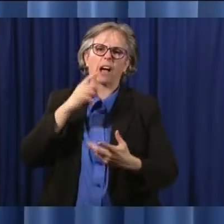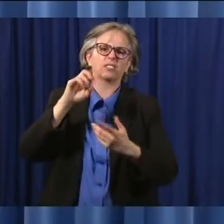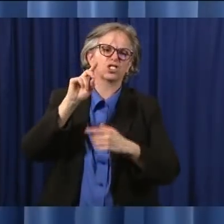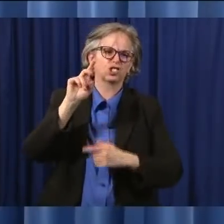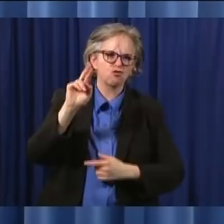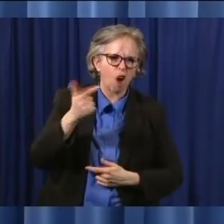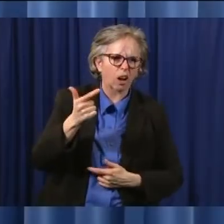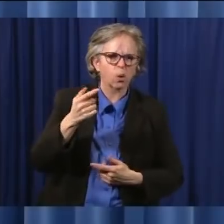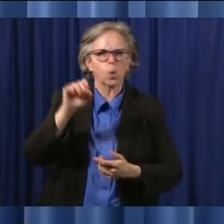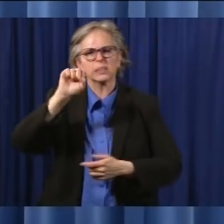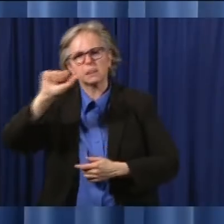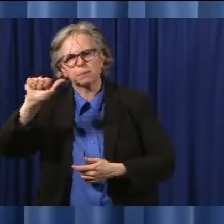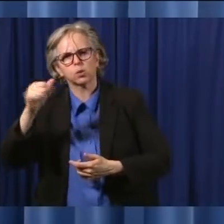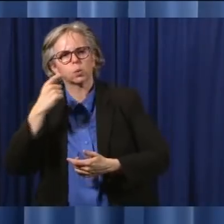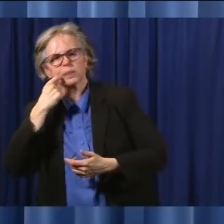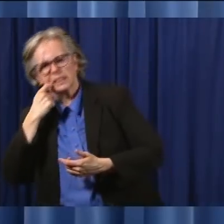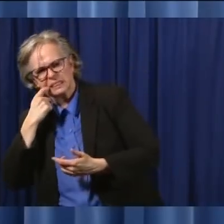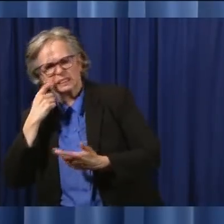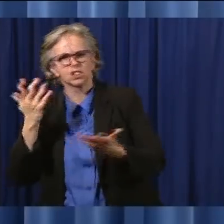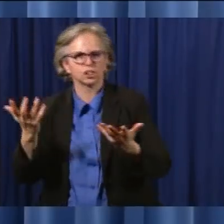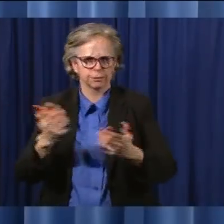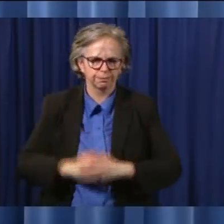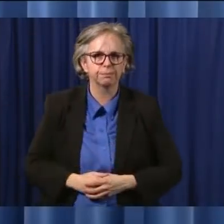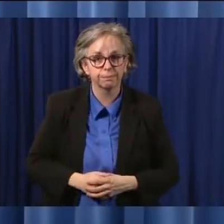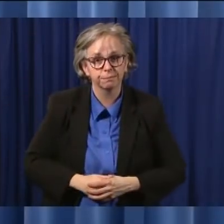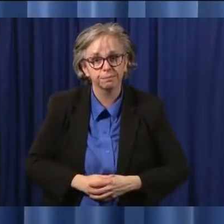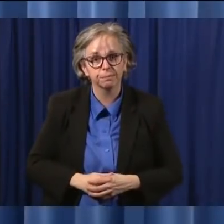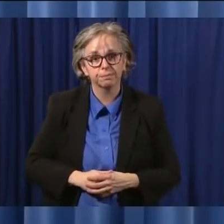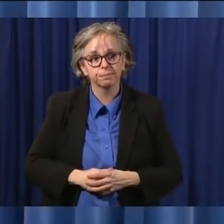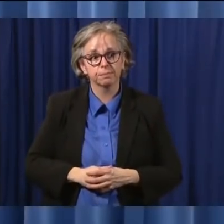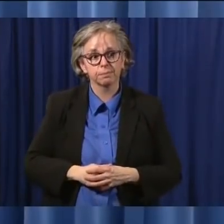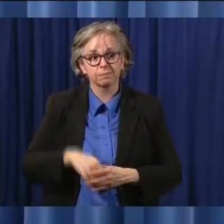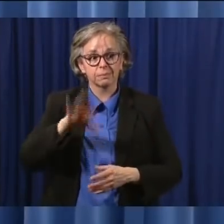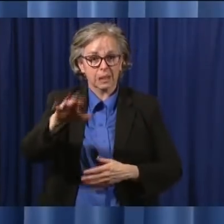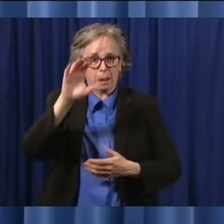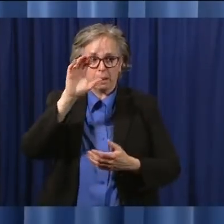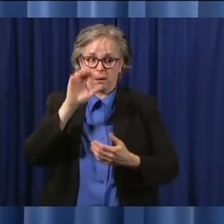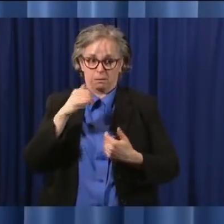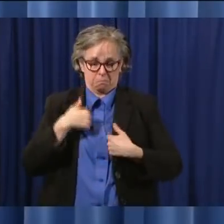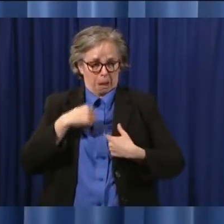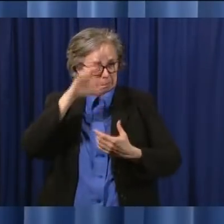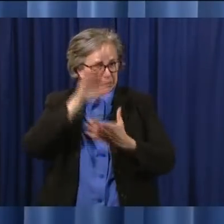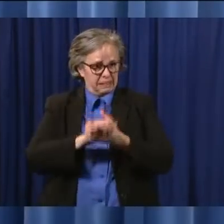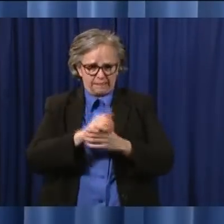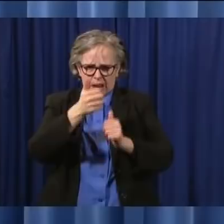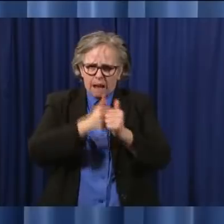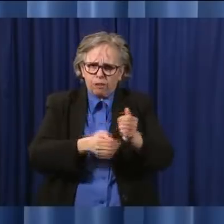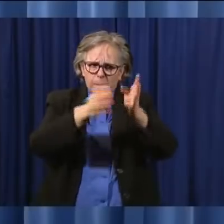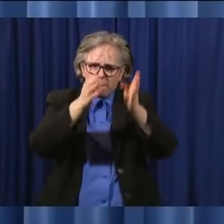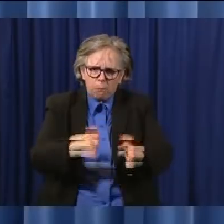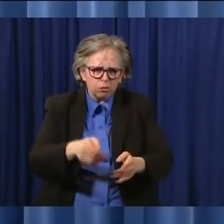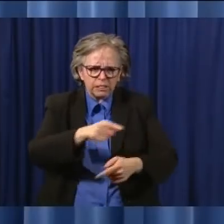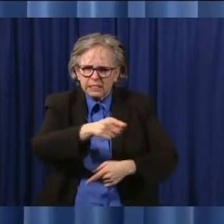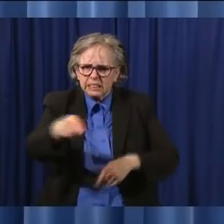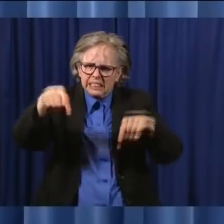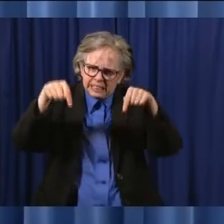that. We believe that all Ohioans should have the opportunity to live up to their God-given